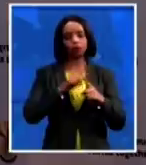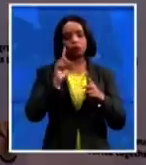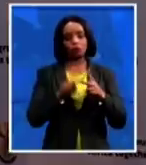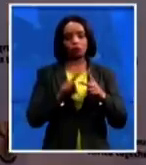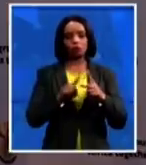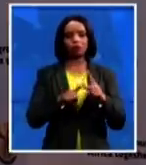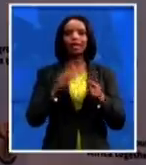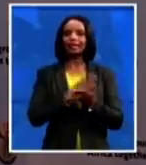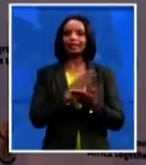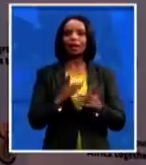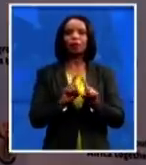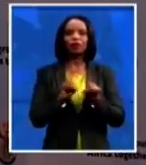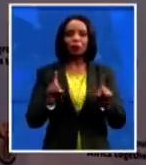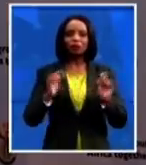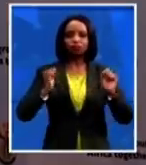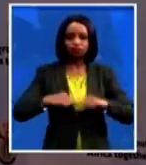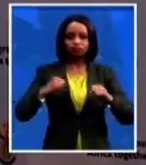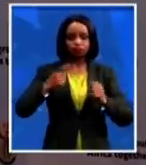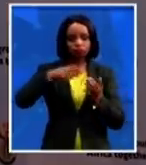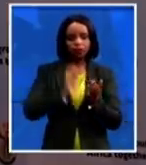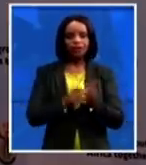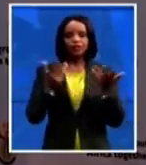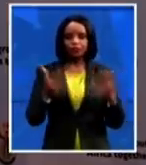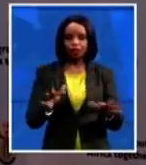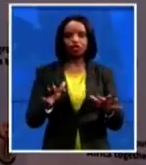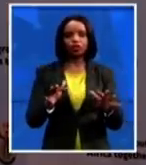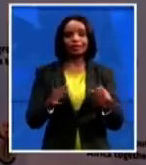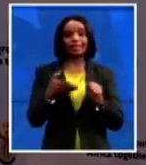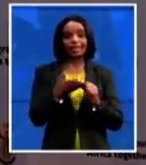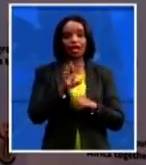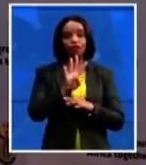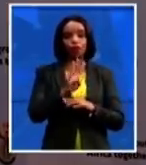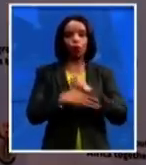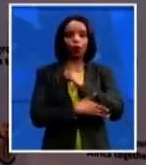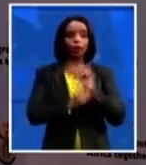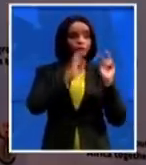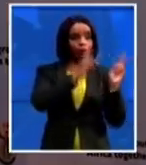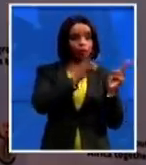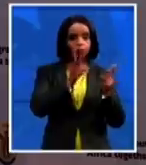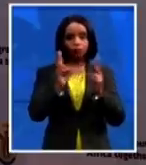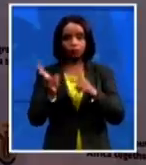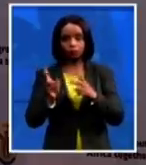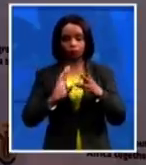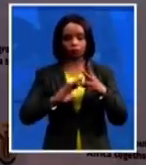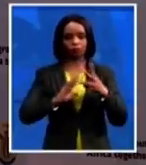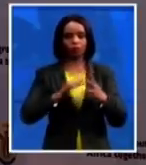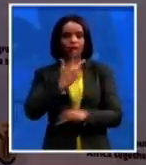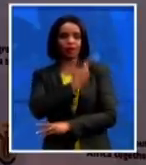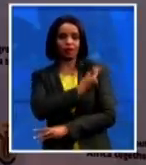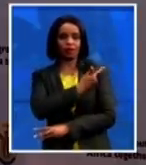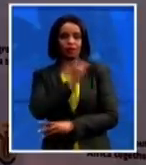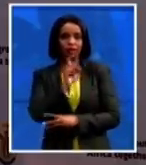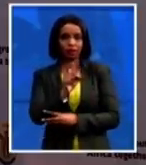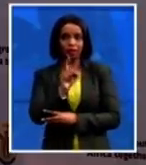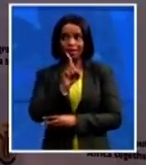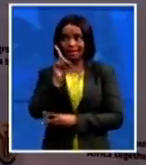Nations trip? Mandatory vaccines, any recommendations or progress report made by the committee that was established to look into